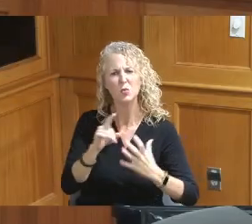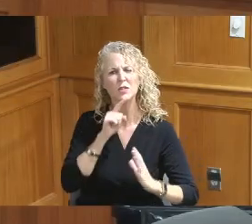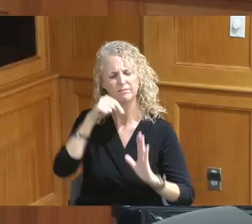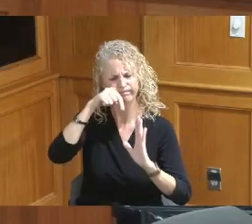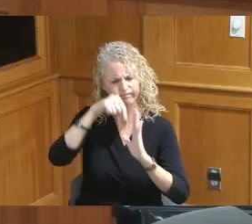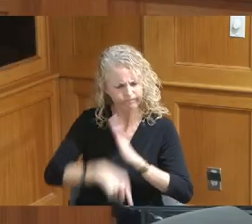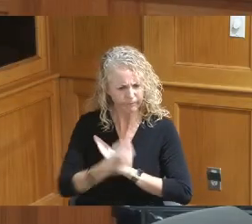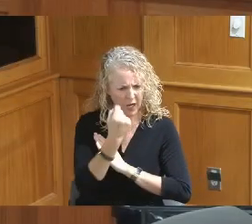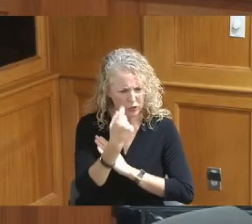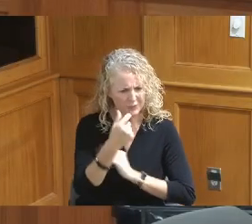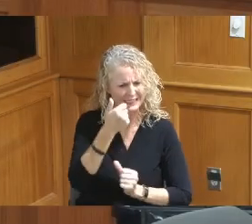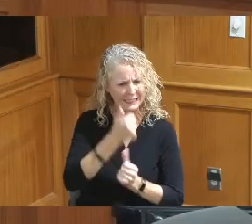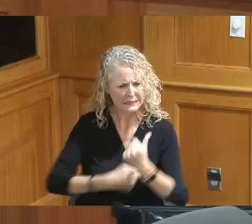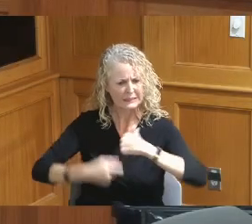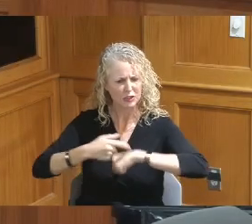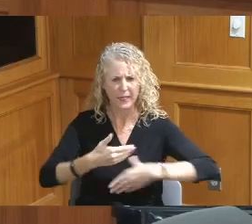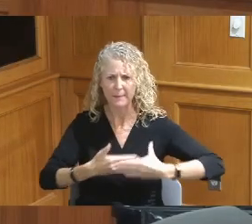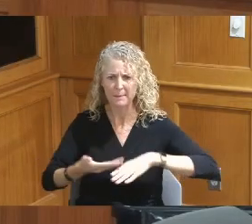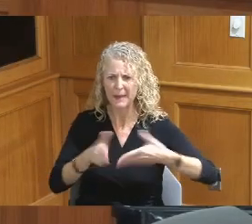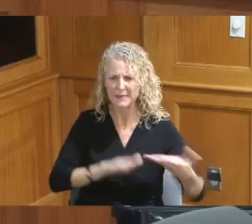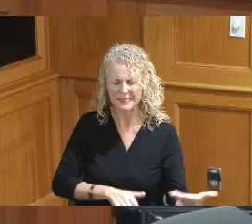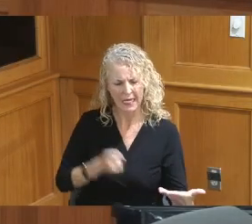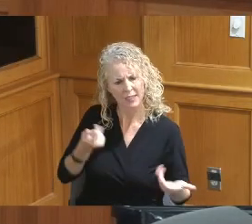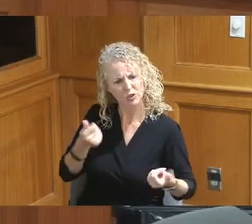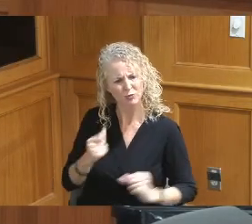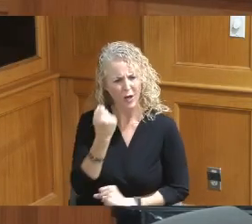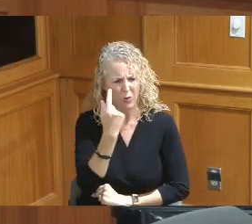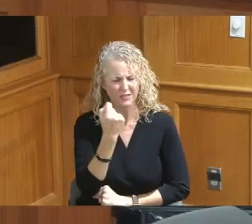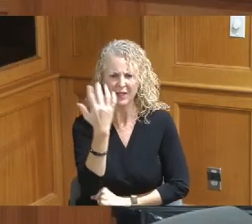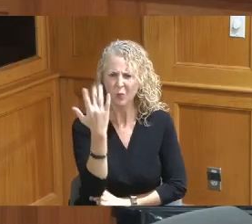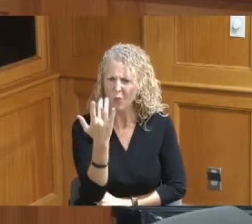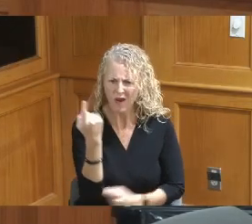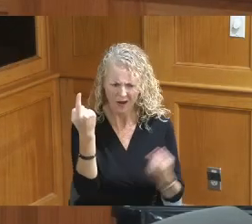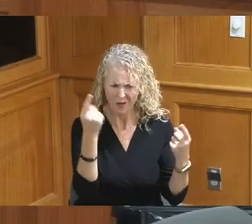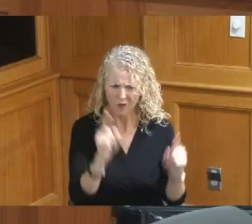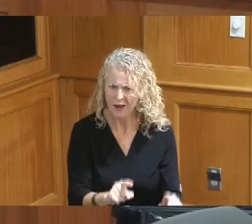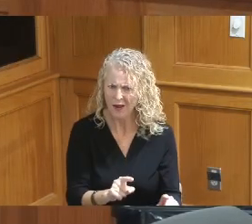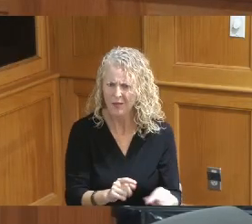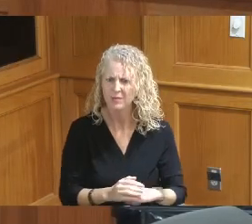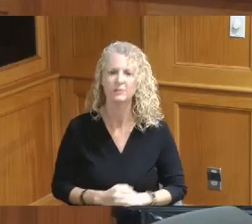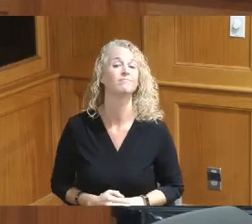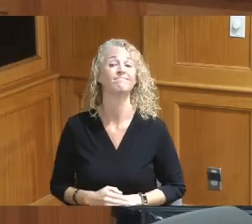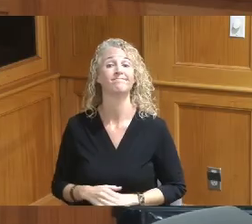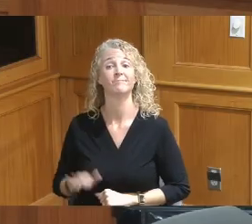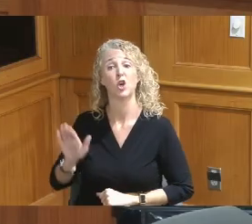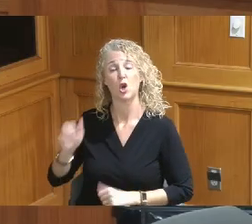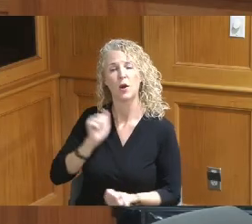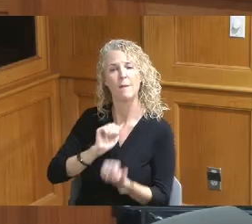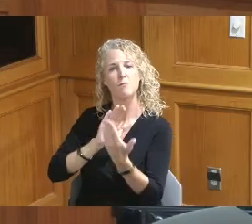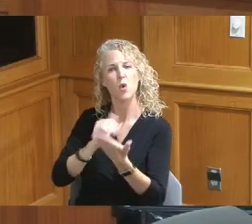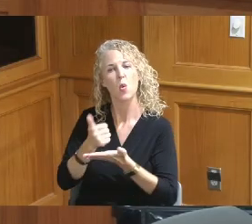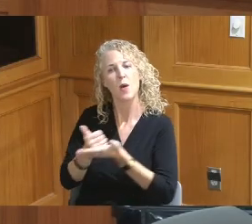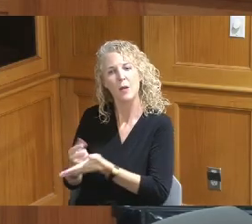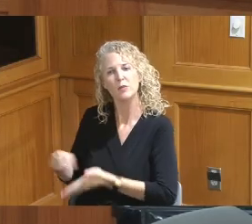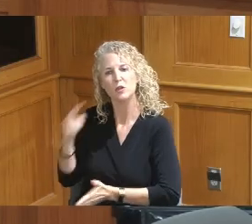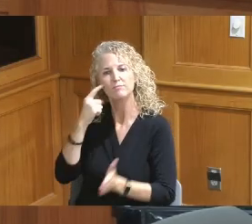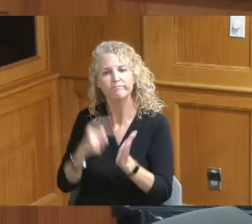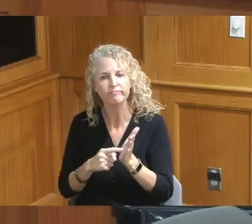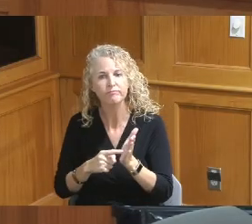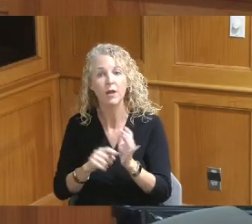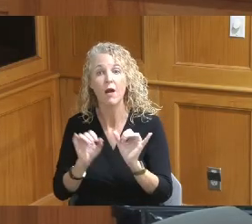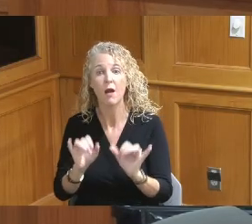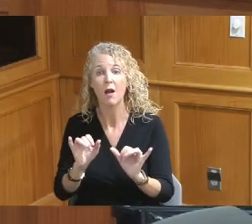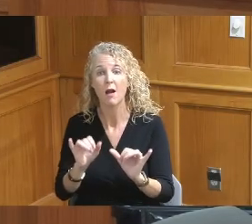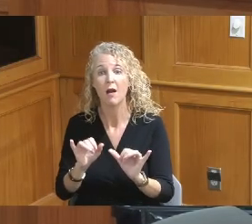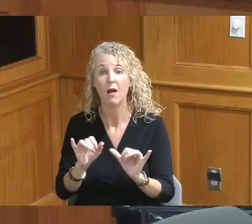each tragic infant death to understand the whys behind those losses. This approach allowed her to identify